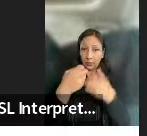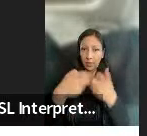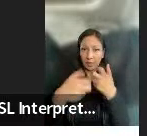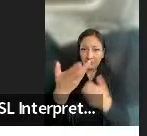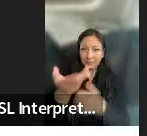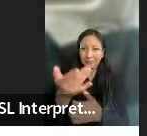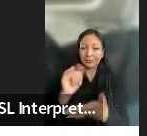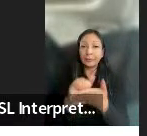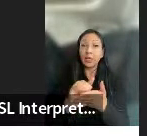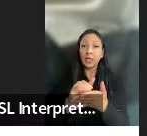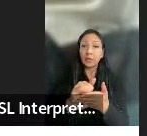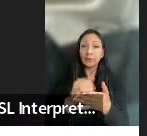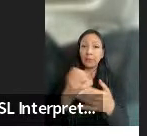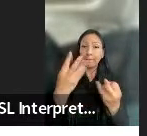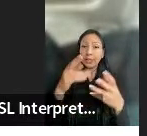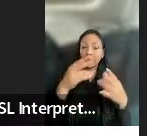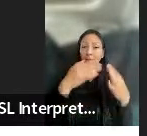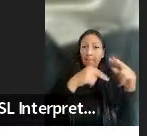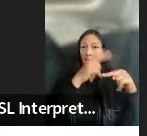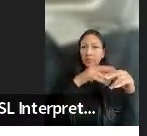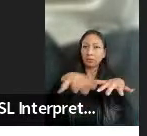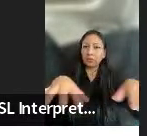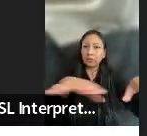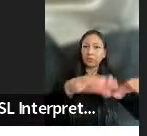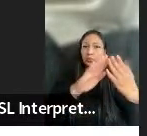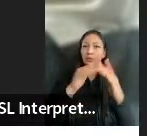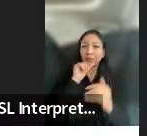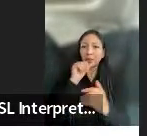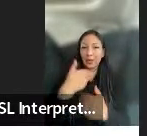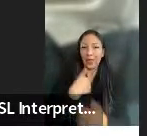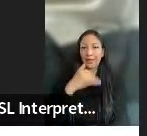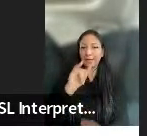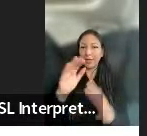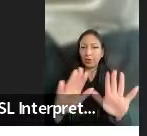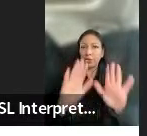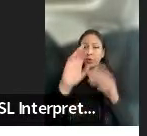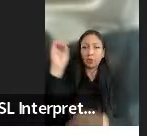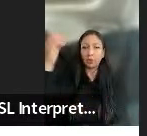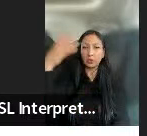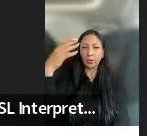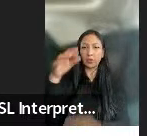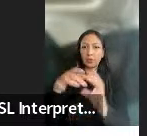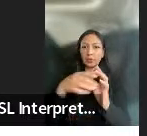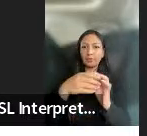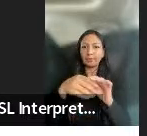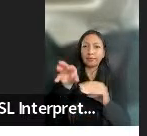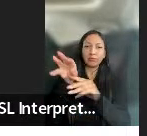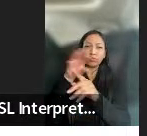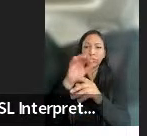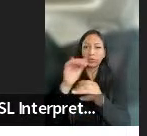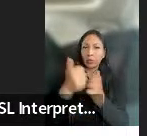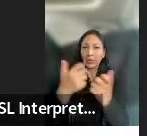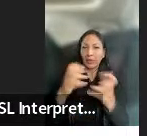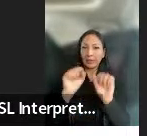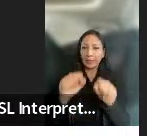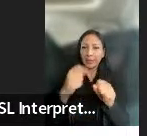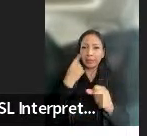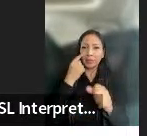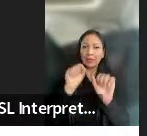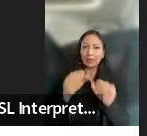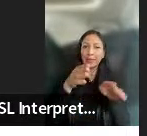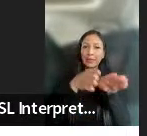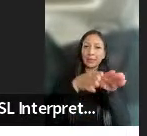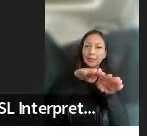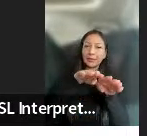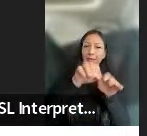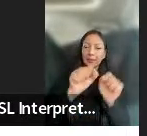that many buildings across the city don't necessarily have great solar orientations. And without the ability to tilt the solar panel to